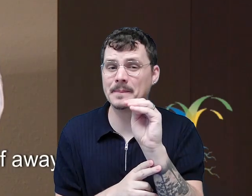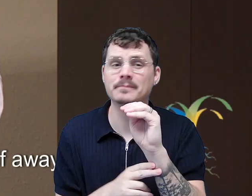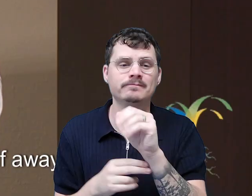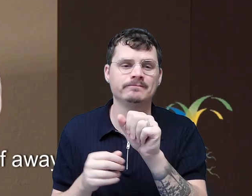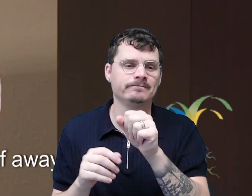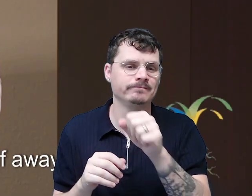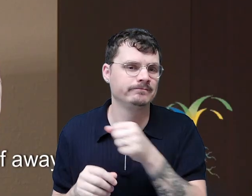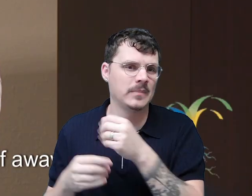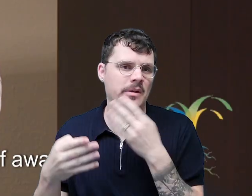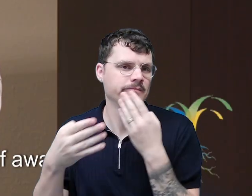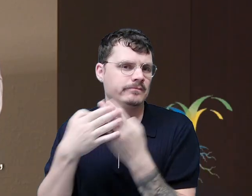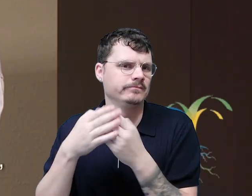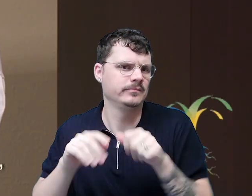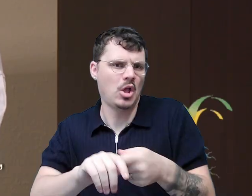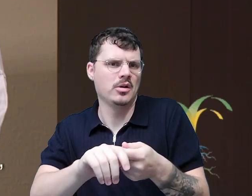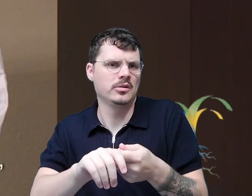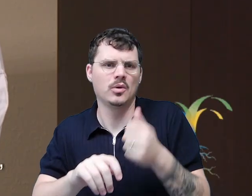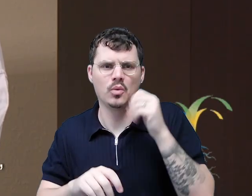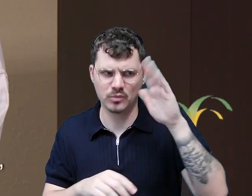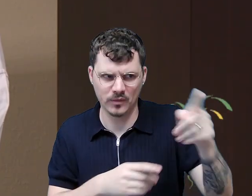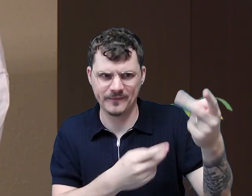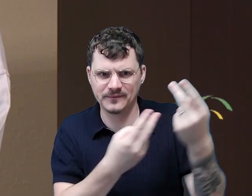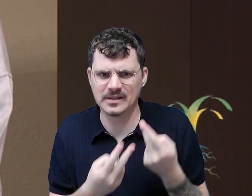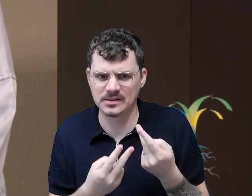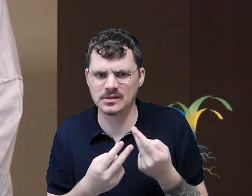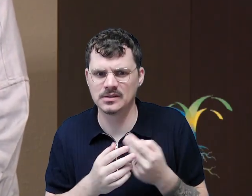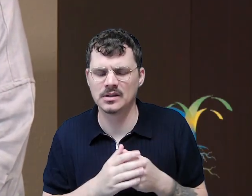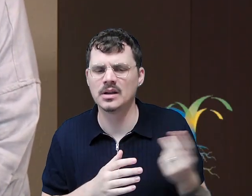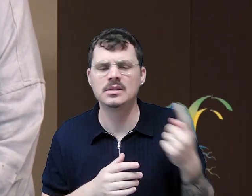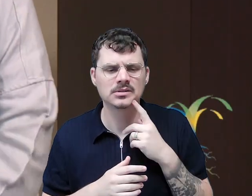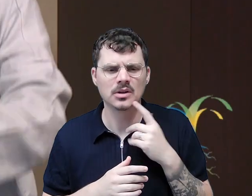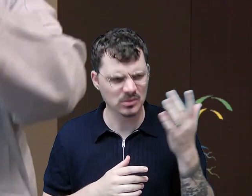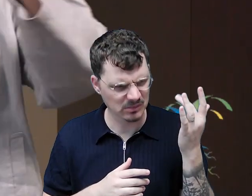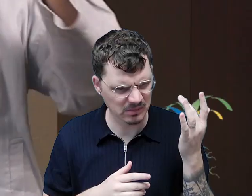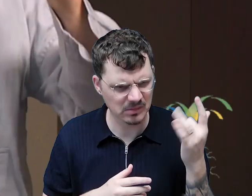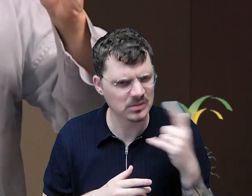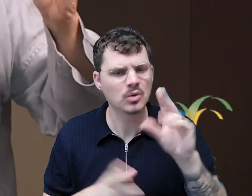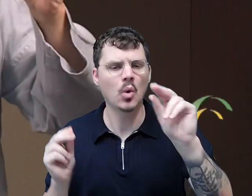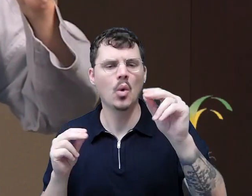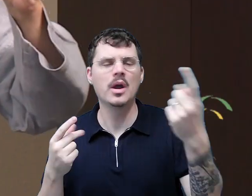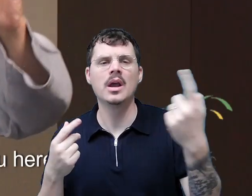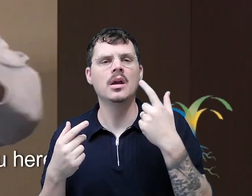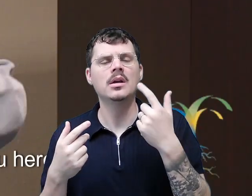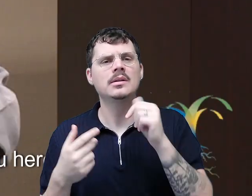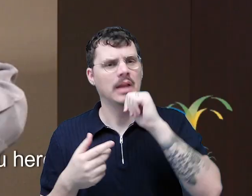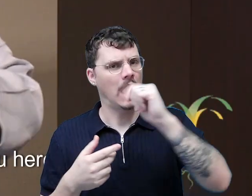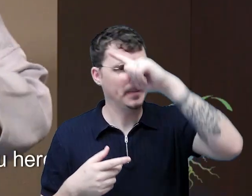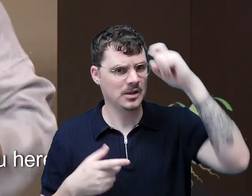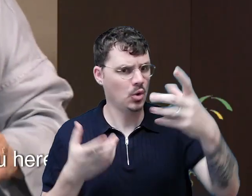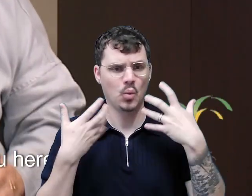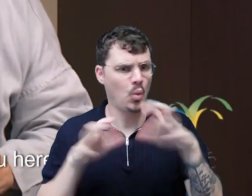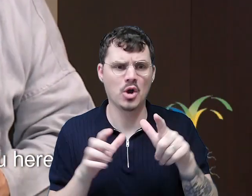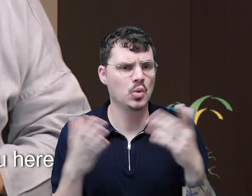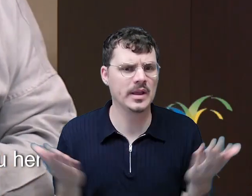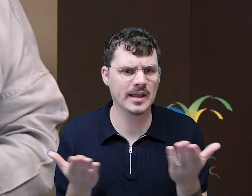has locked himself away in anticipation of our visit. Well, what's that about? Oh, no. He doesn't